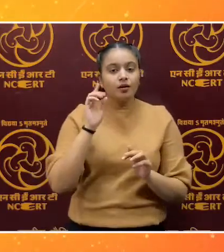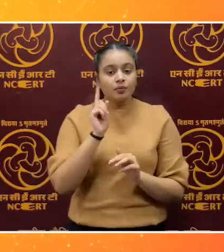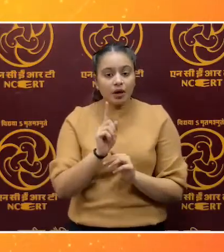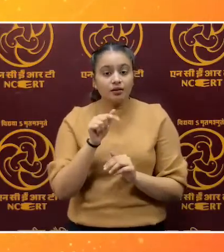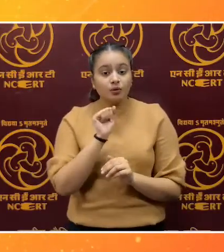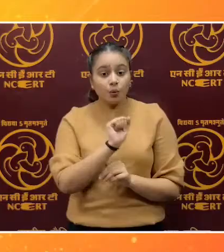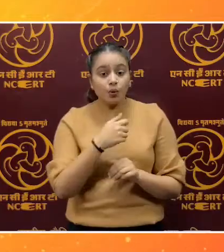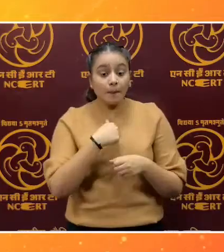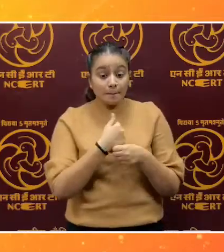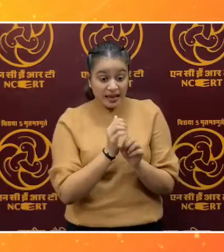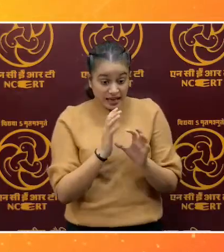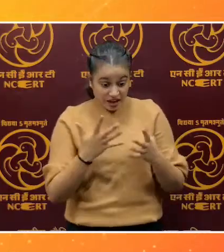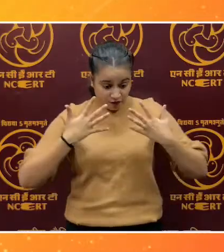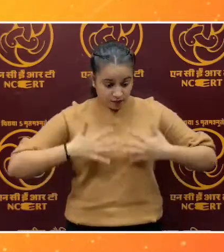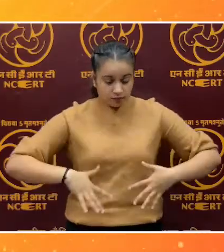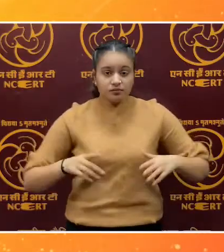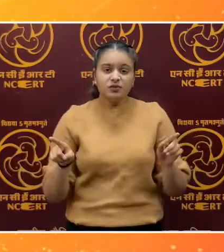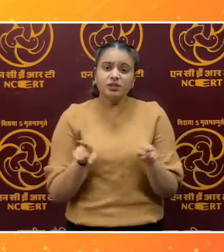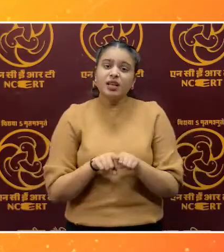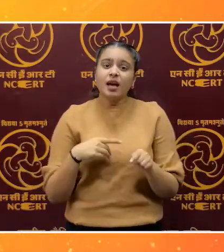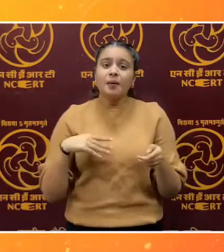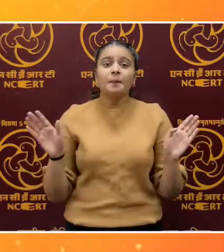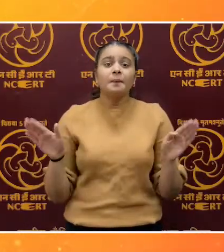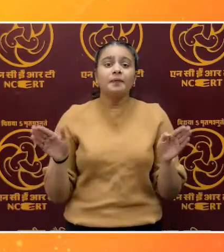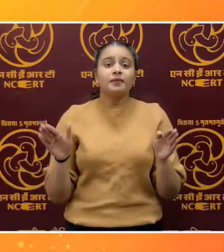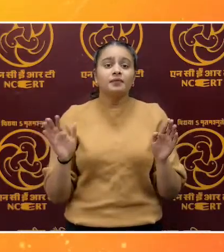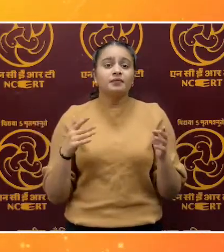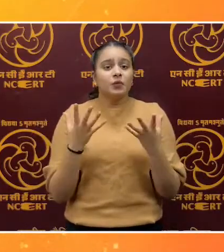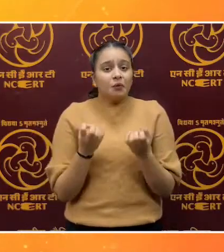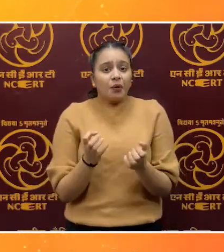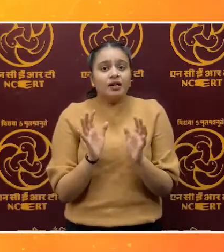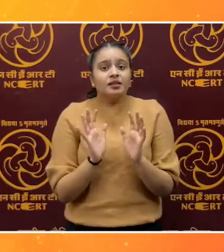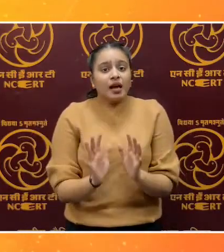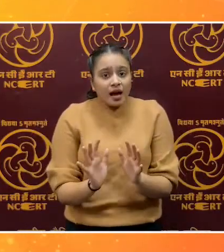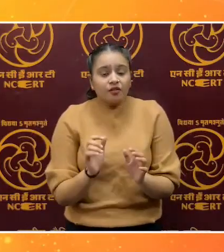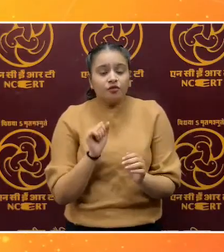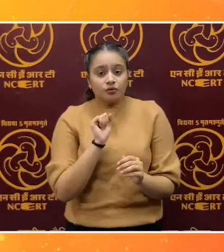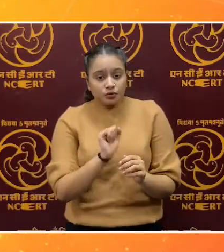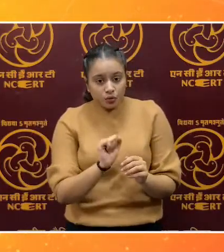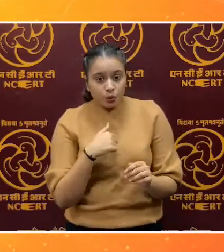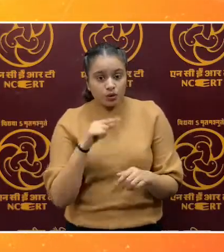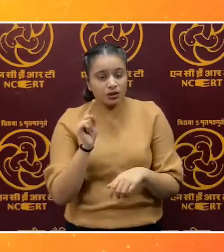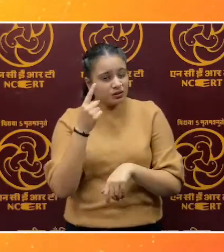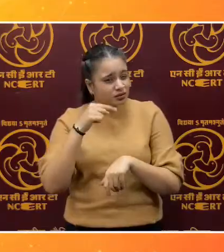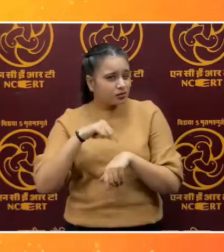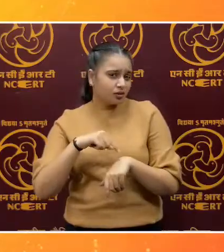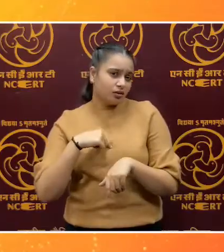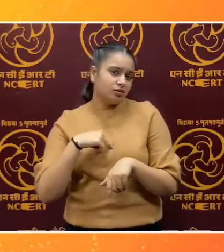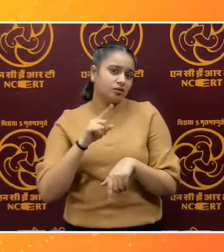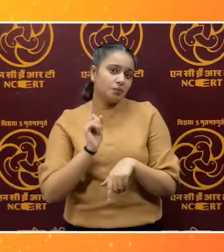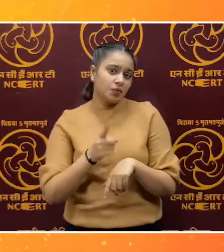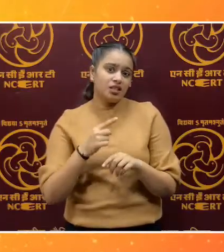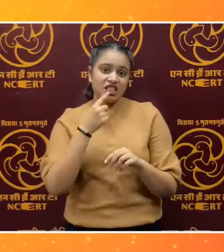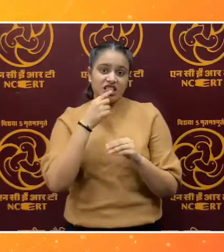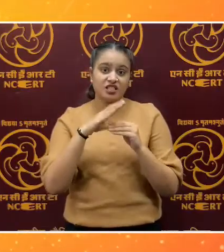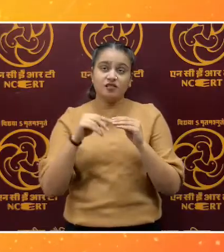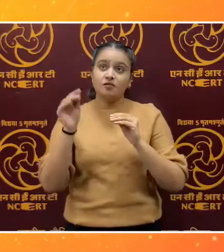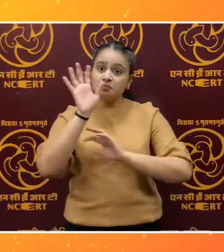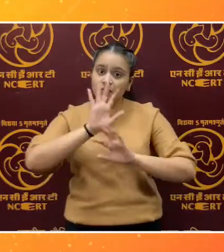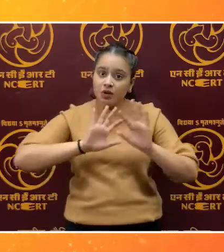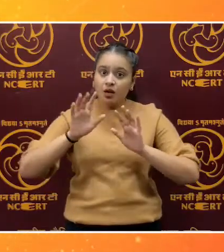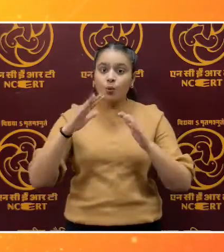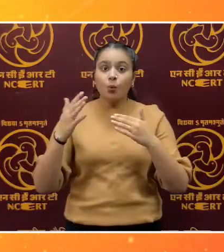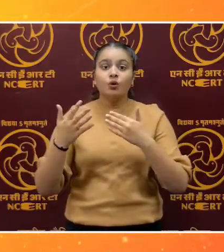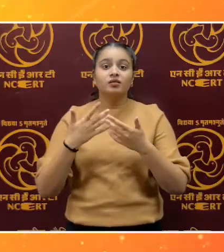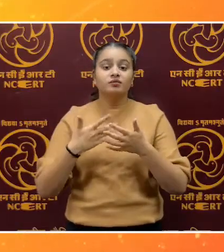meant, their body is like that. They have to have a chance to fly in the sky and feel their